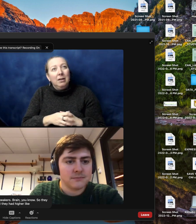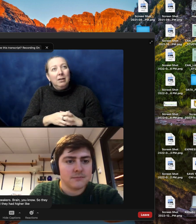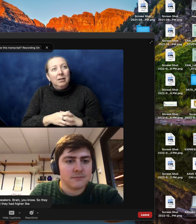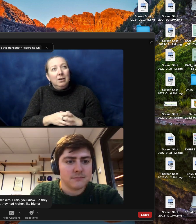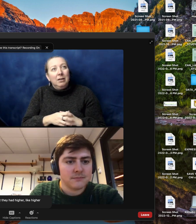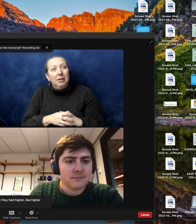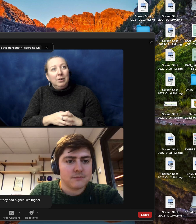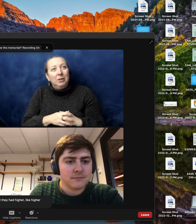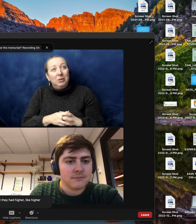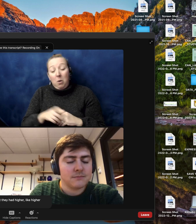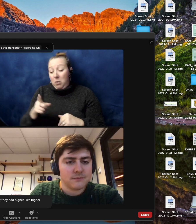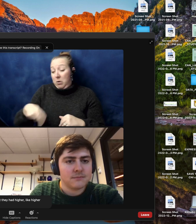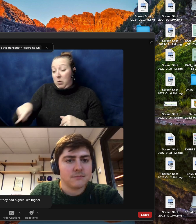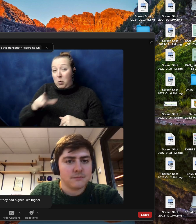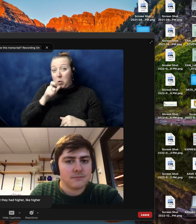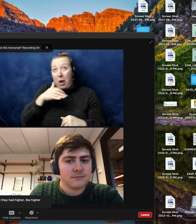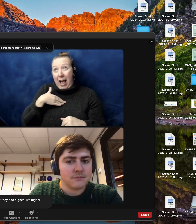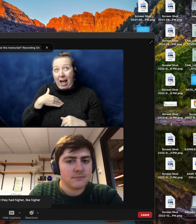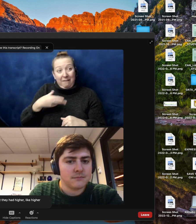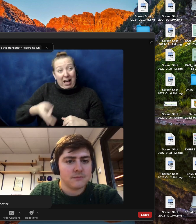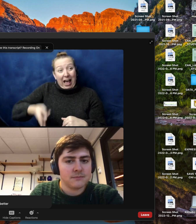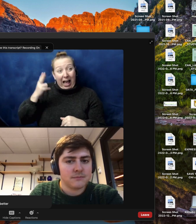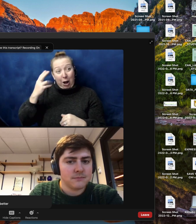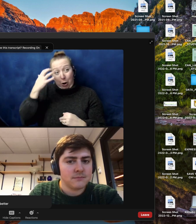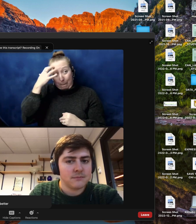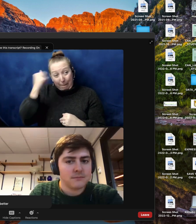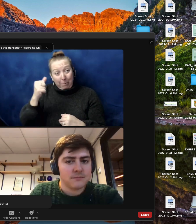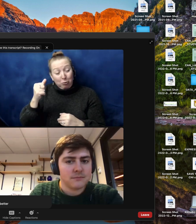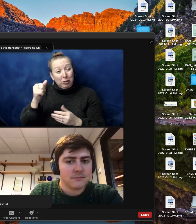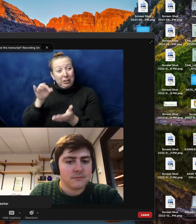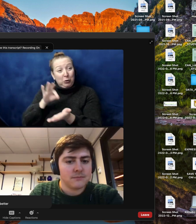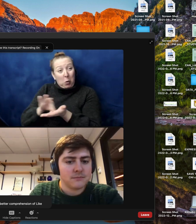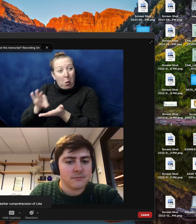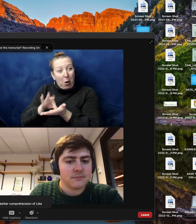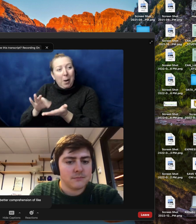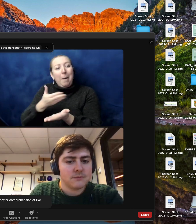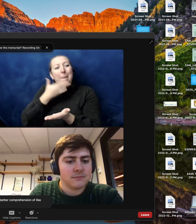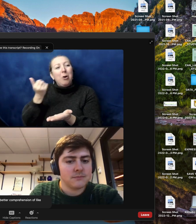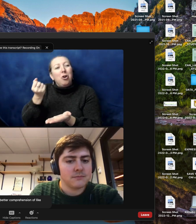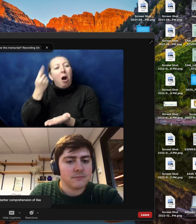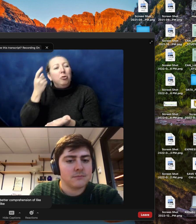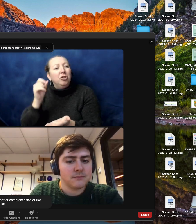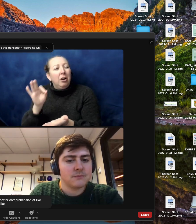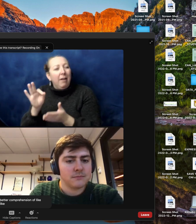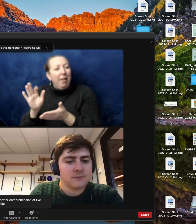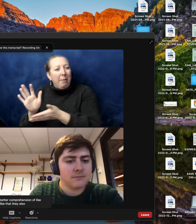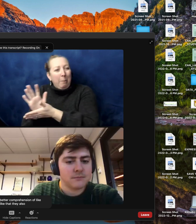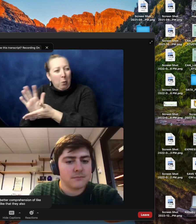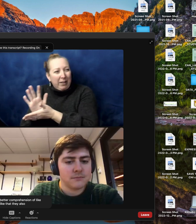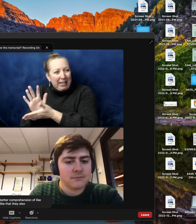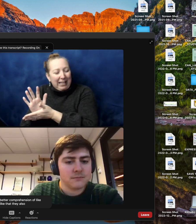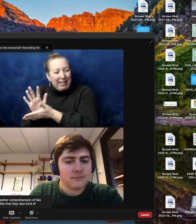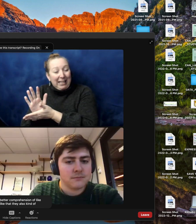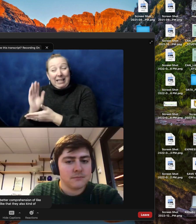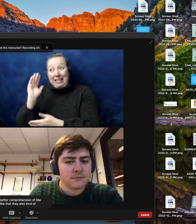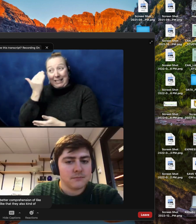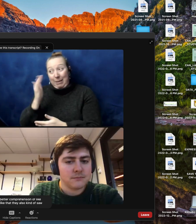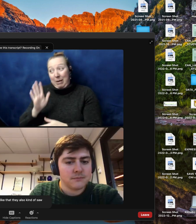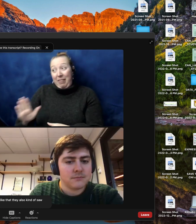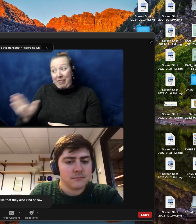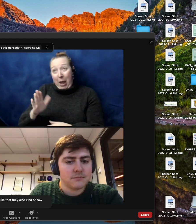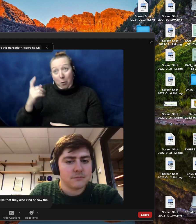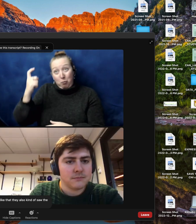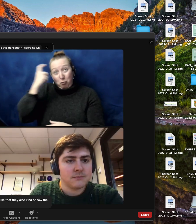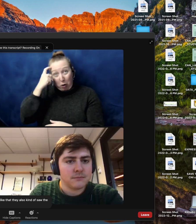memory score, better comprehension of like the movie. It seemed like that they also kind of saw the movie